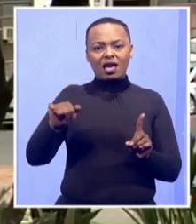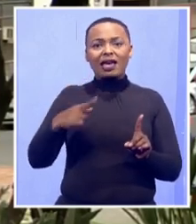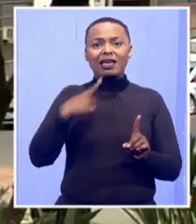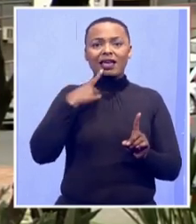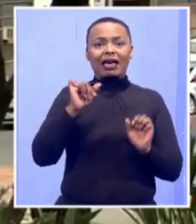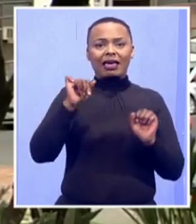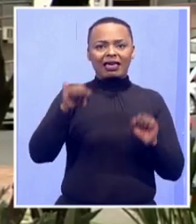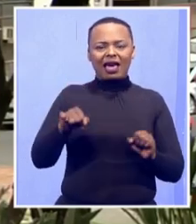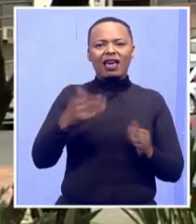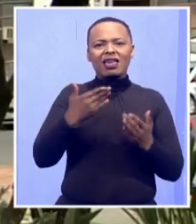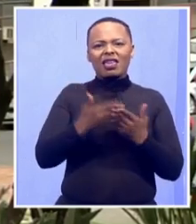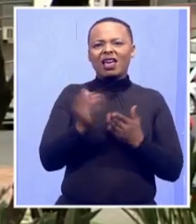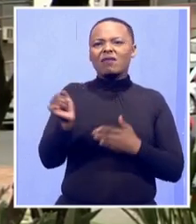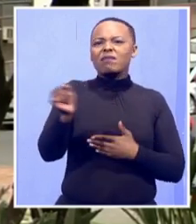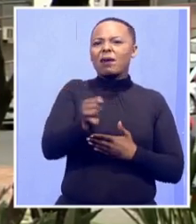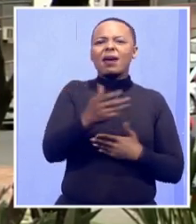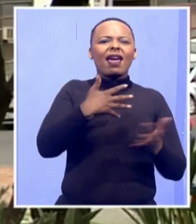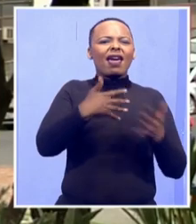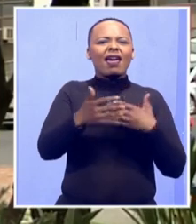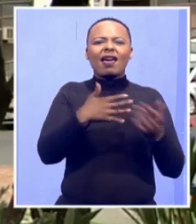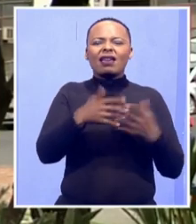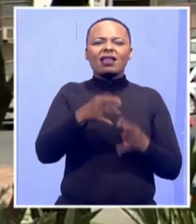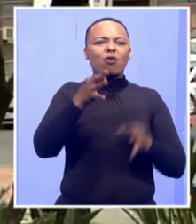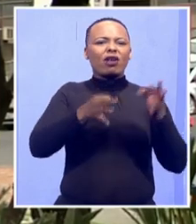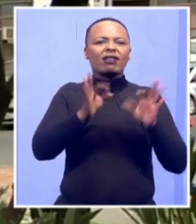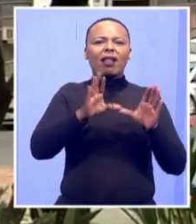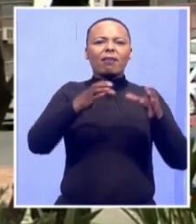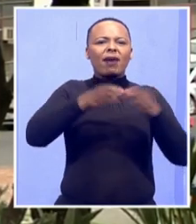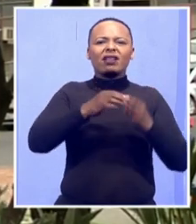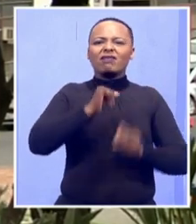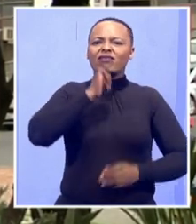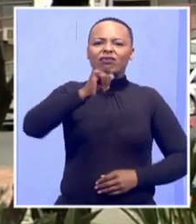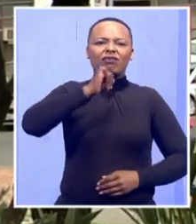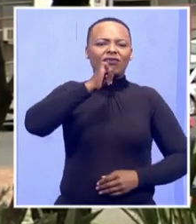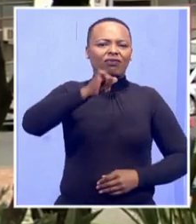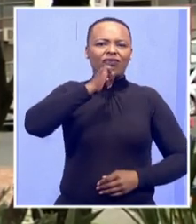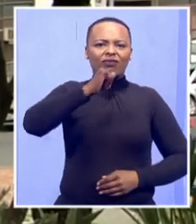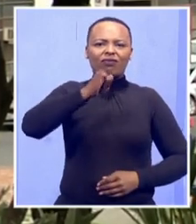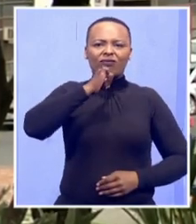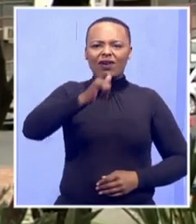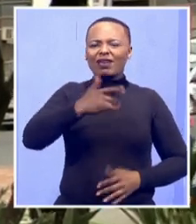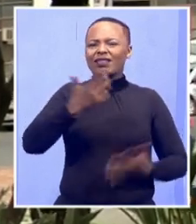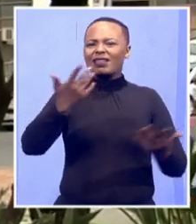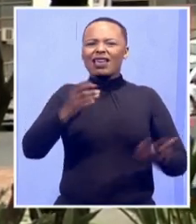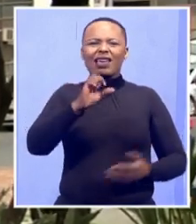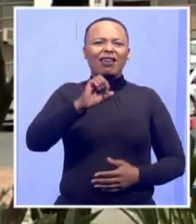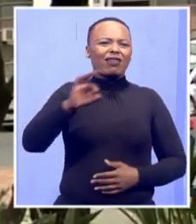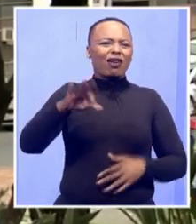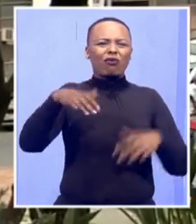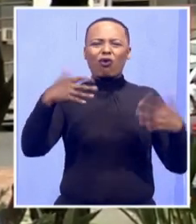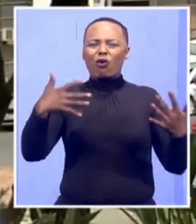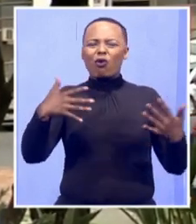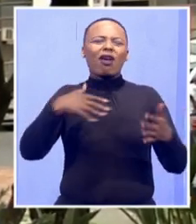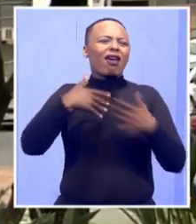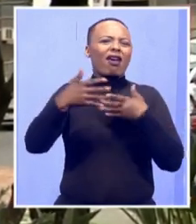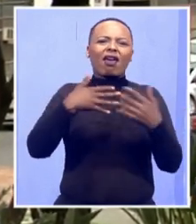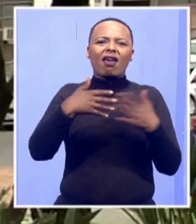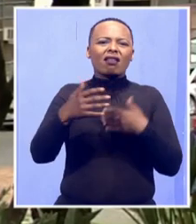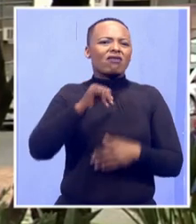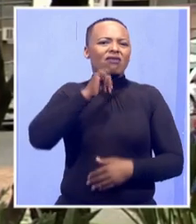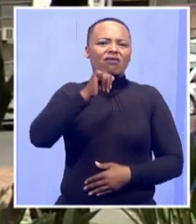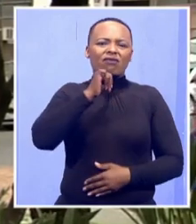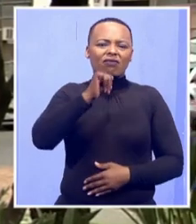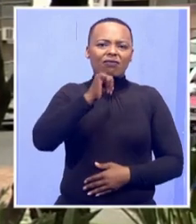candidate from another political parties, which is the Economic Freedom Fighters. What we also do know is that in the city